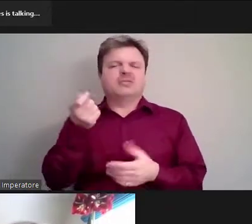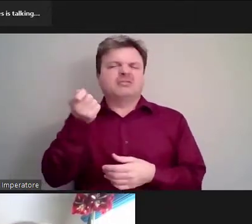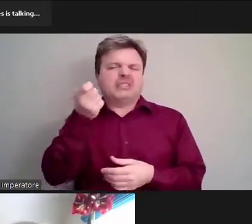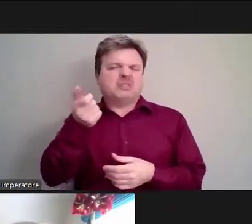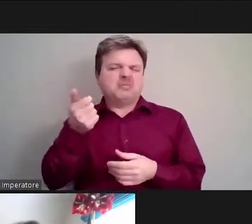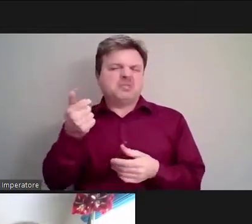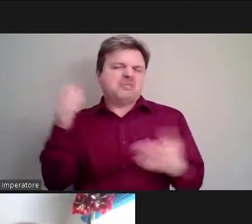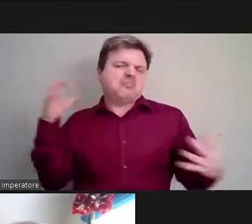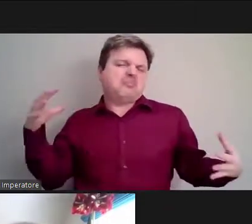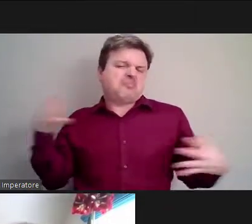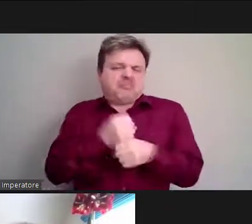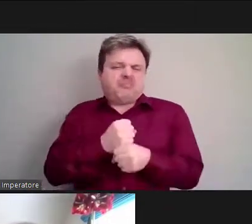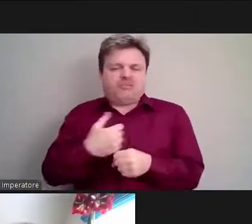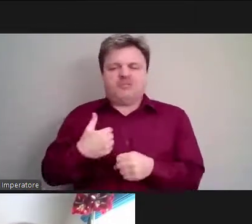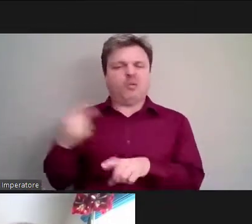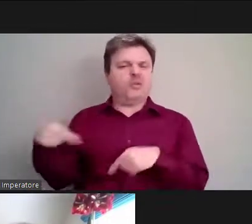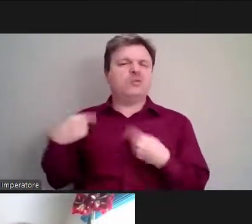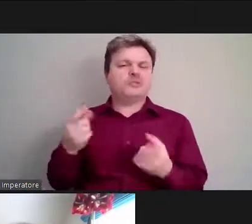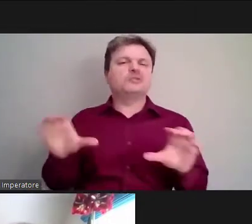doing.